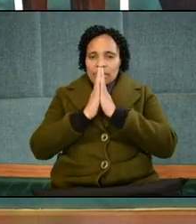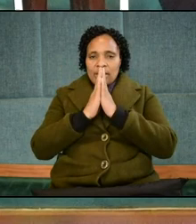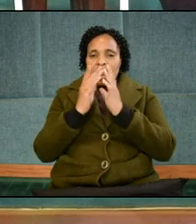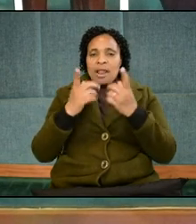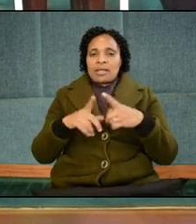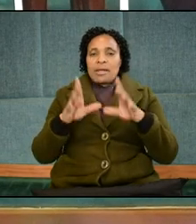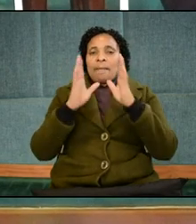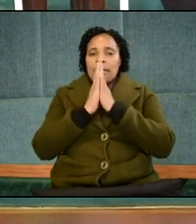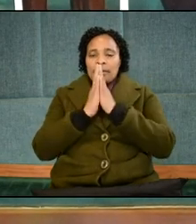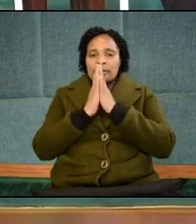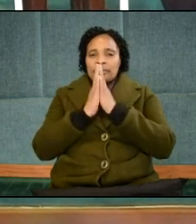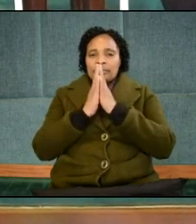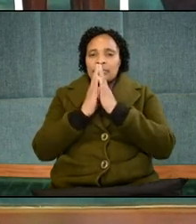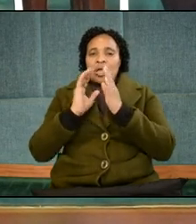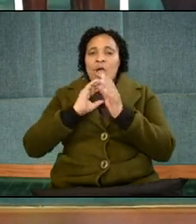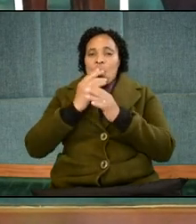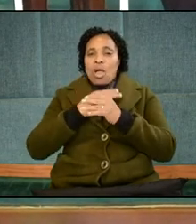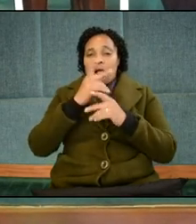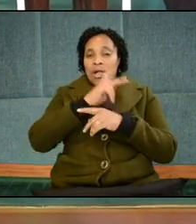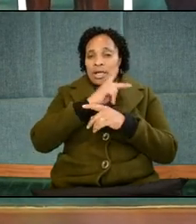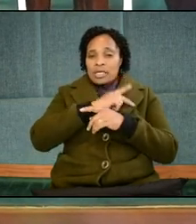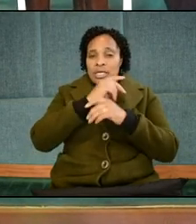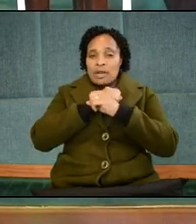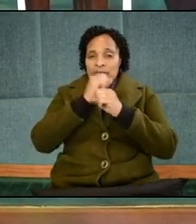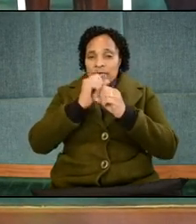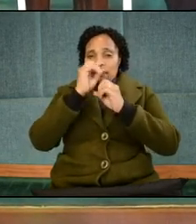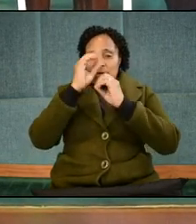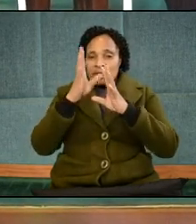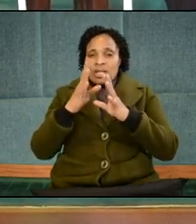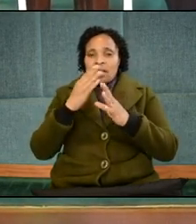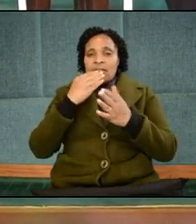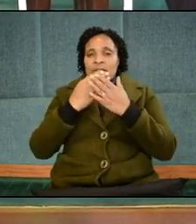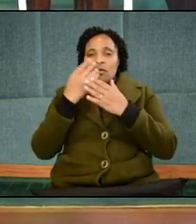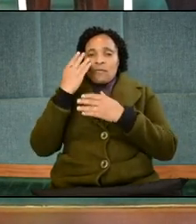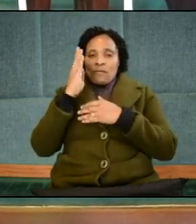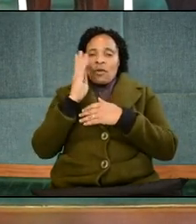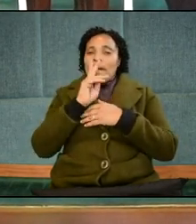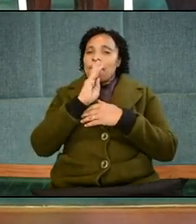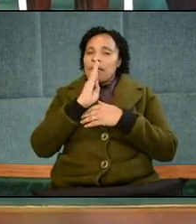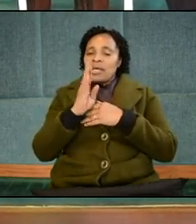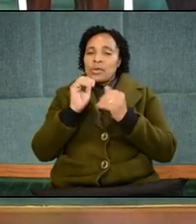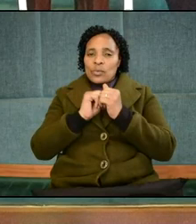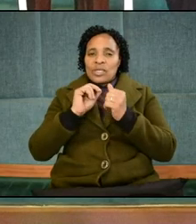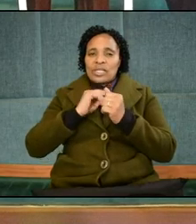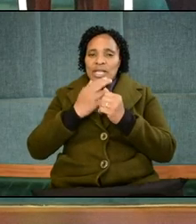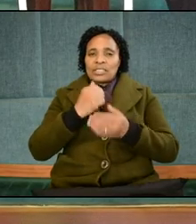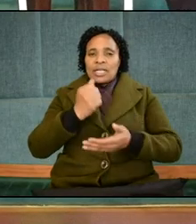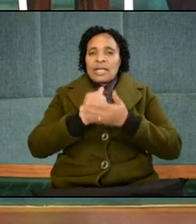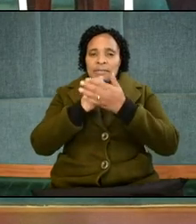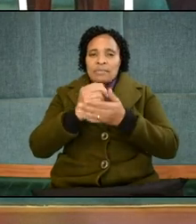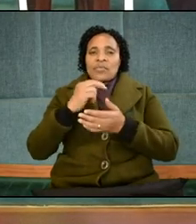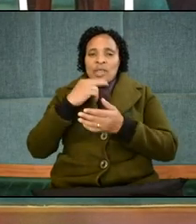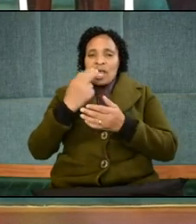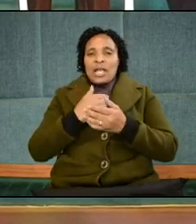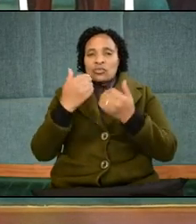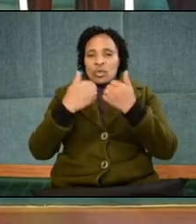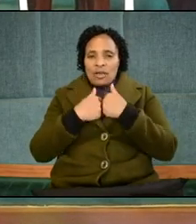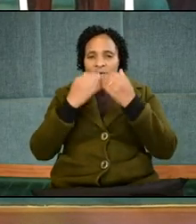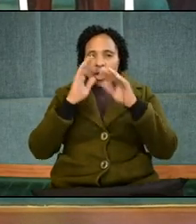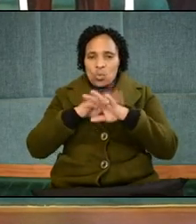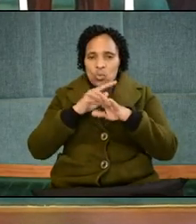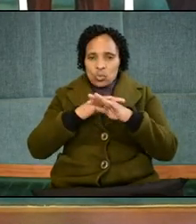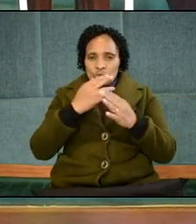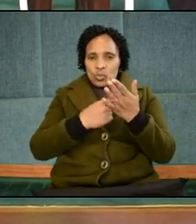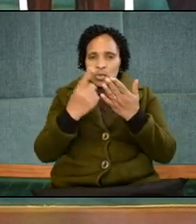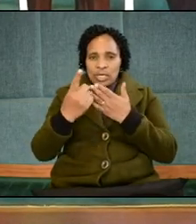Let's pray. Our kind and loving Father, thank you for being with us. Thank you for helping us to have a good week. Help